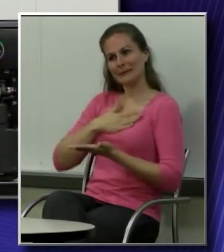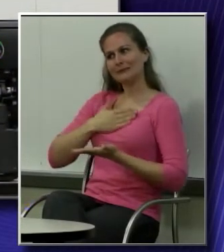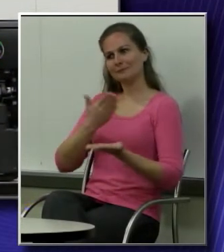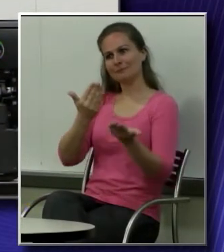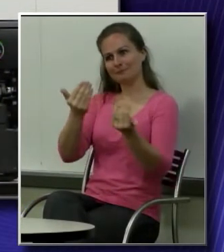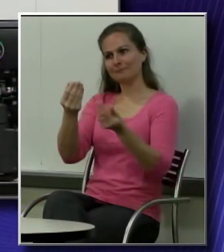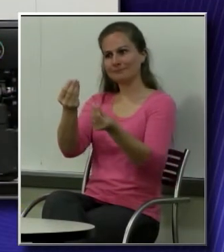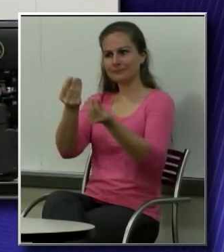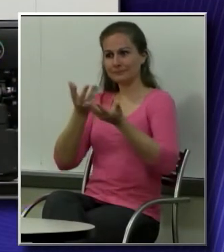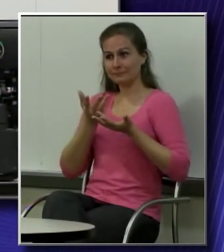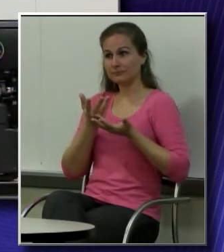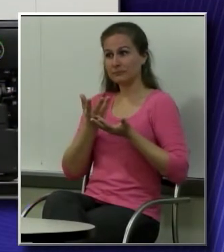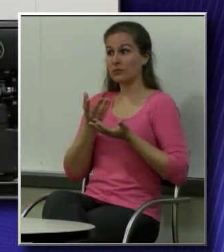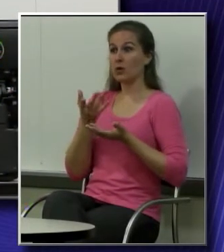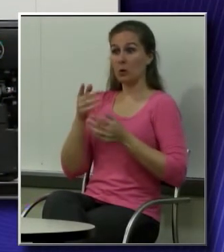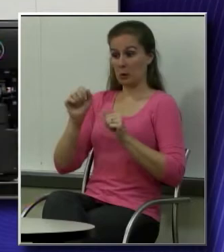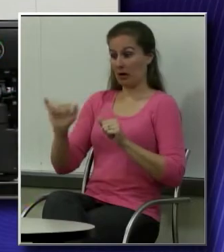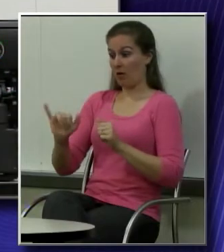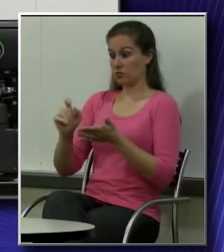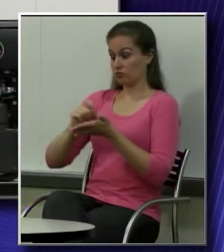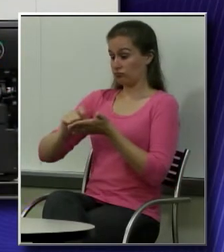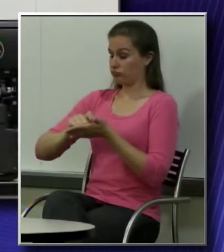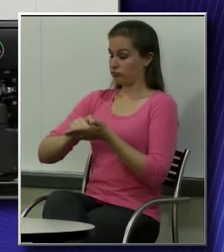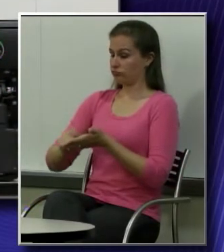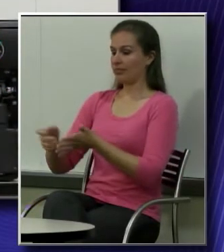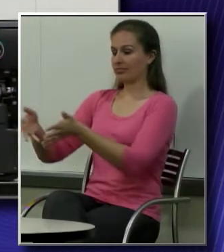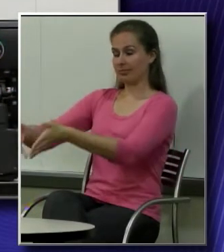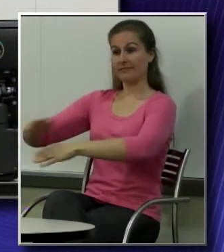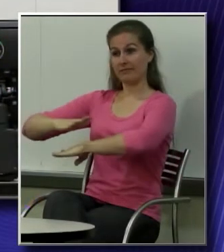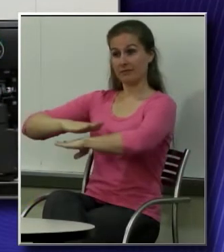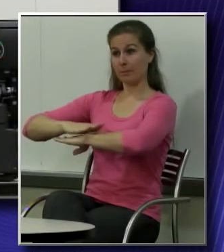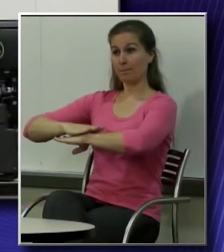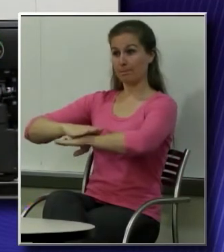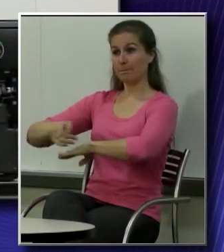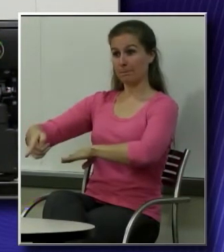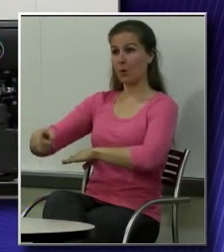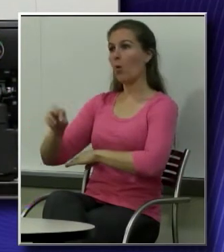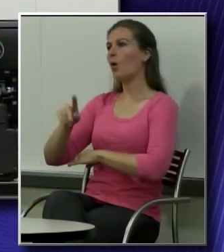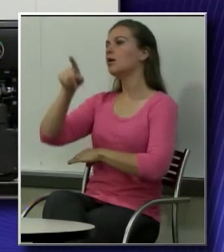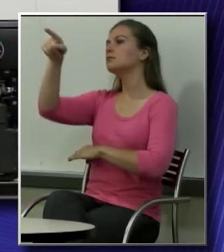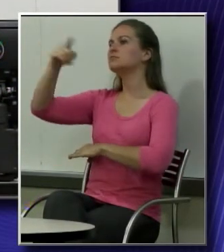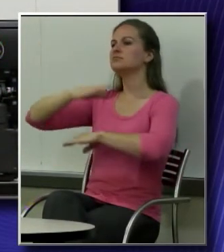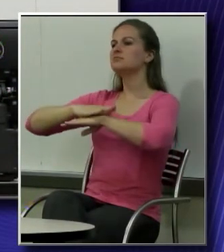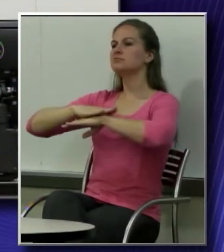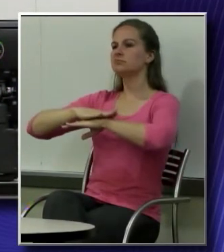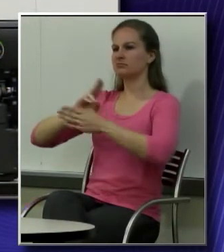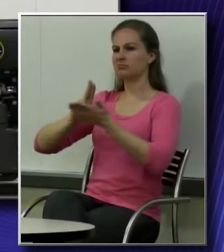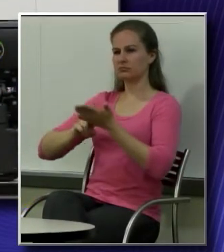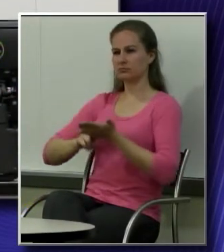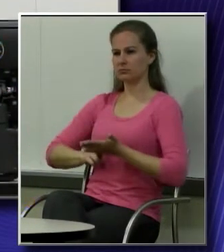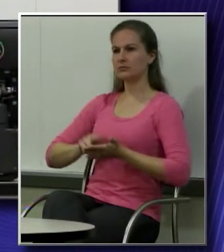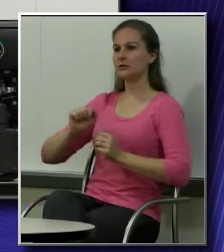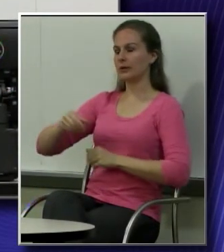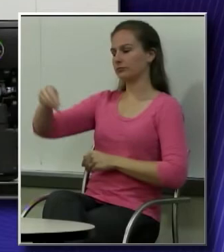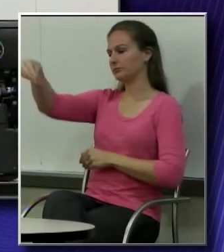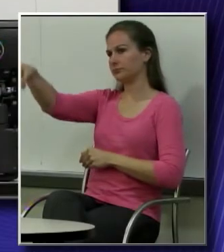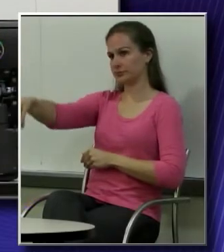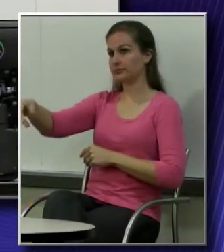You can leave them at your seat when you the meeting is over, or you can drop them at the desk outside.